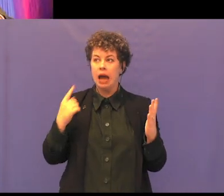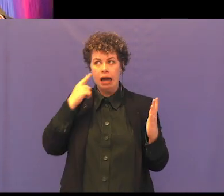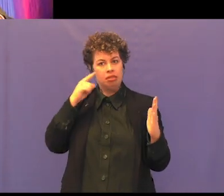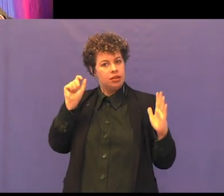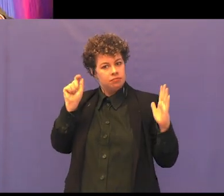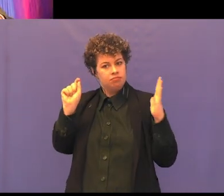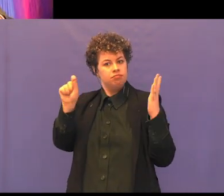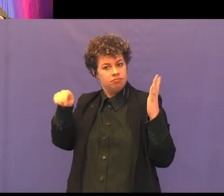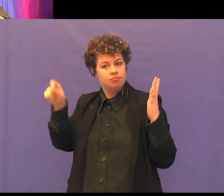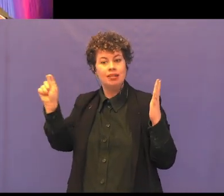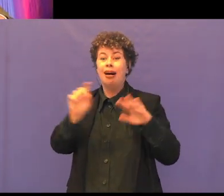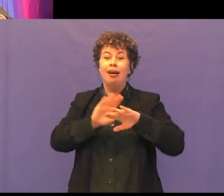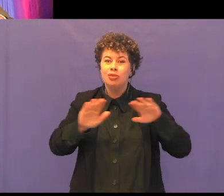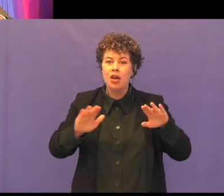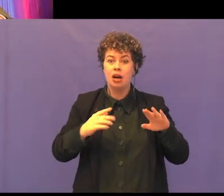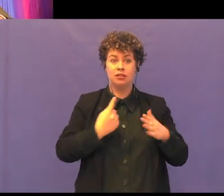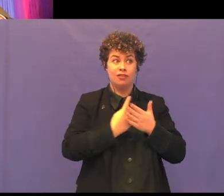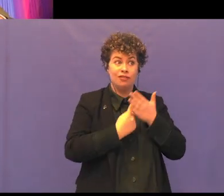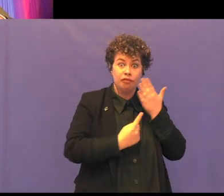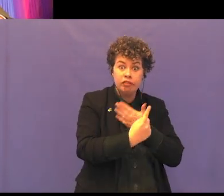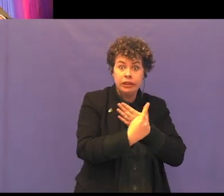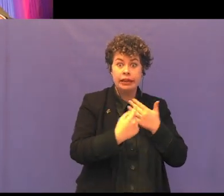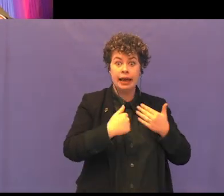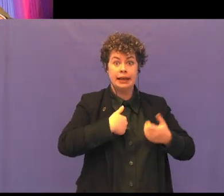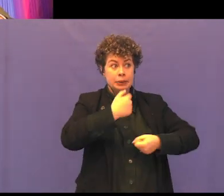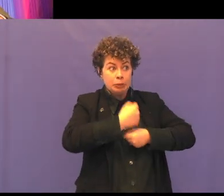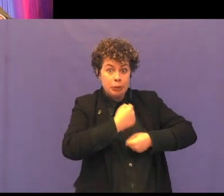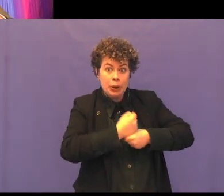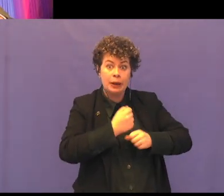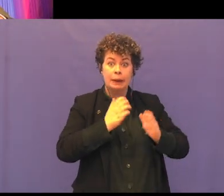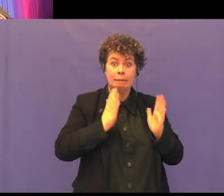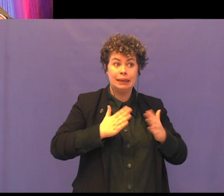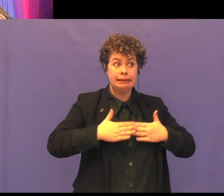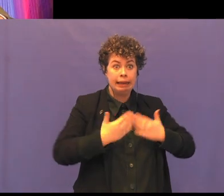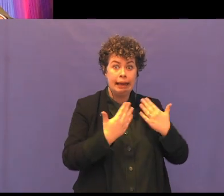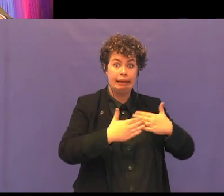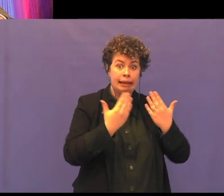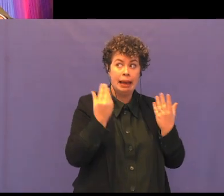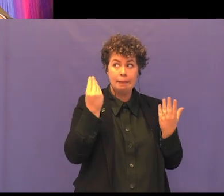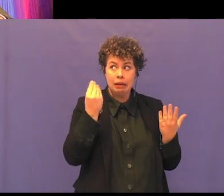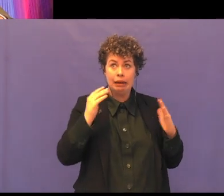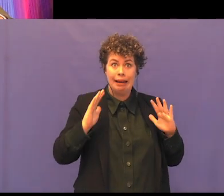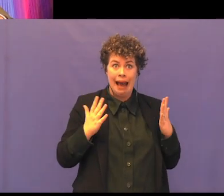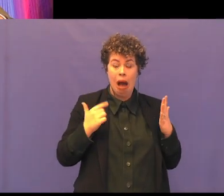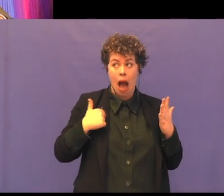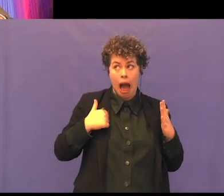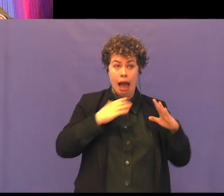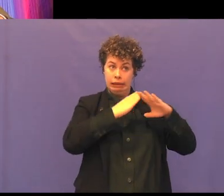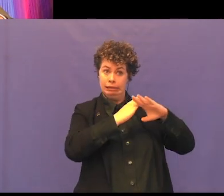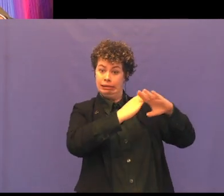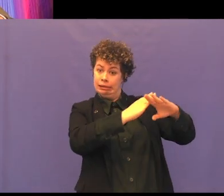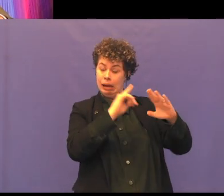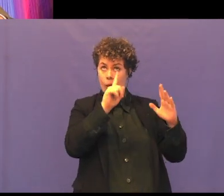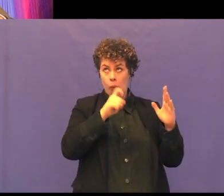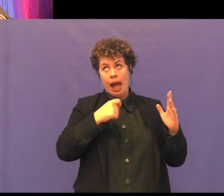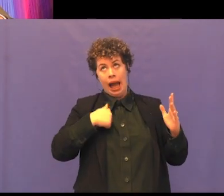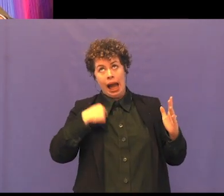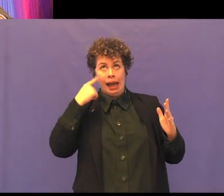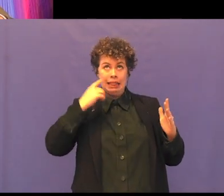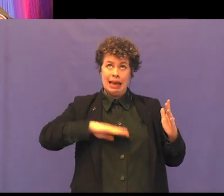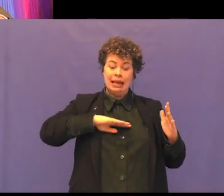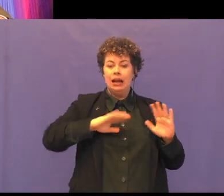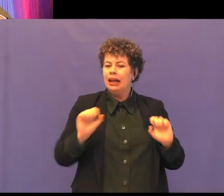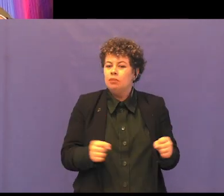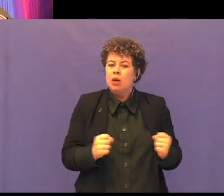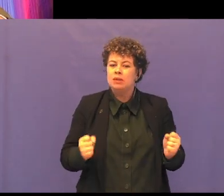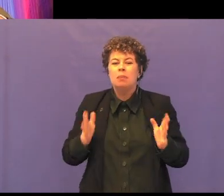kinds of decisions. So when you talk about structural agency, how do you imagine that working? What do you mean by that? Yeah,